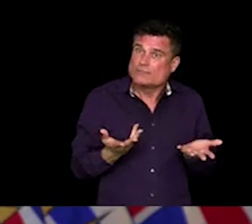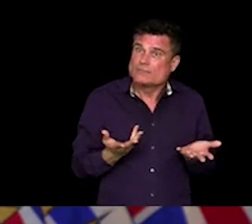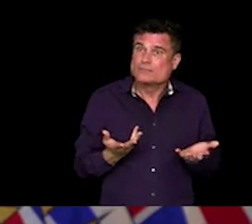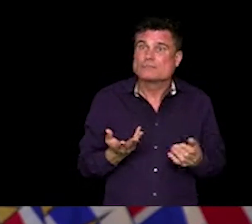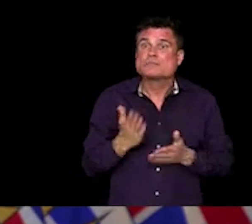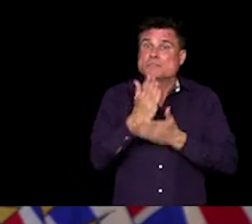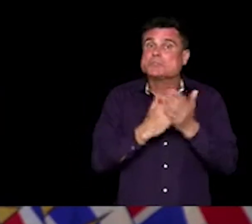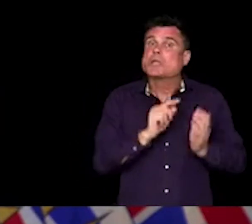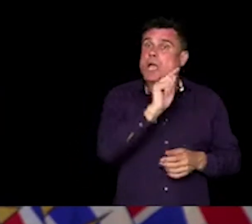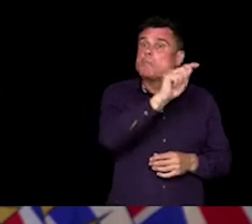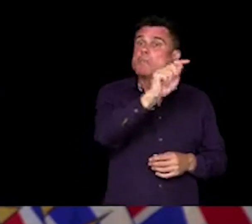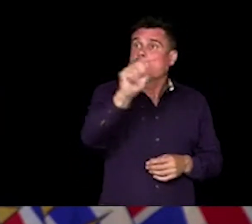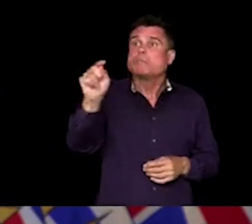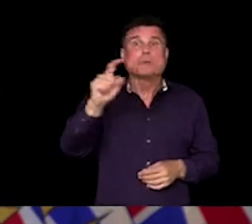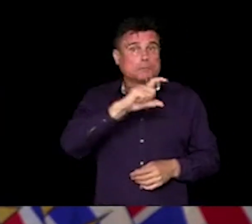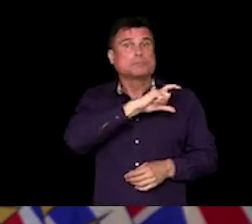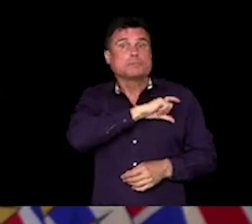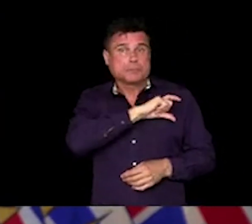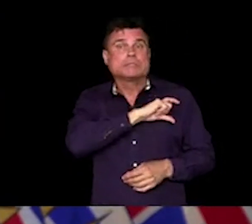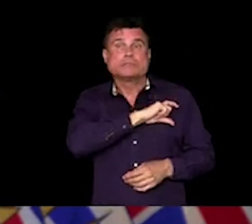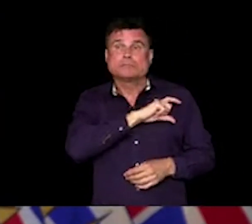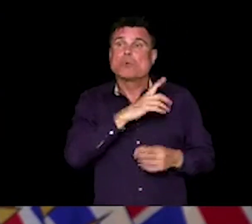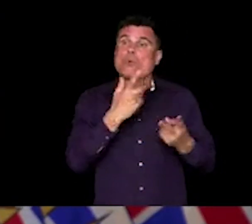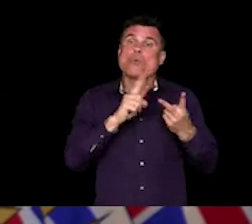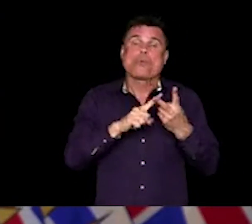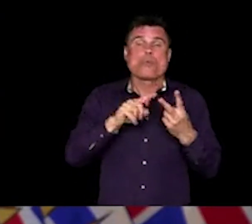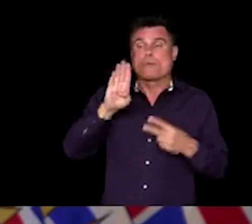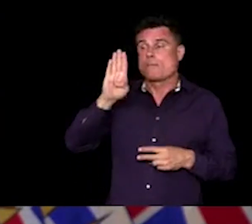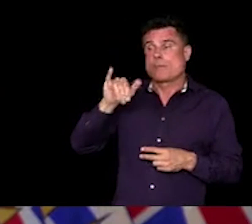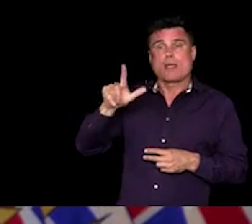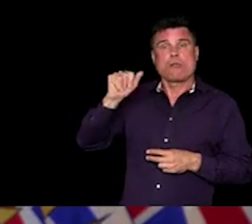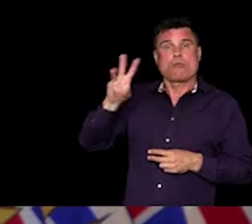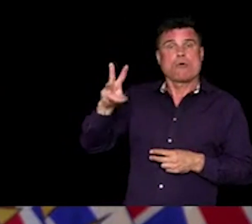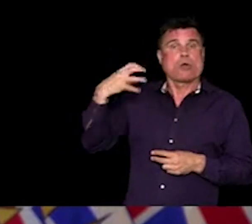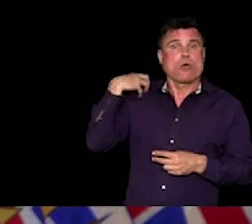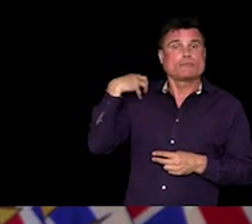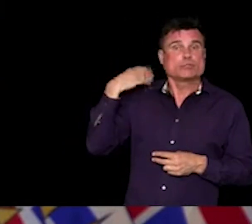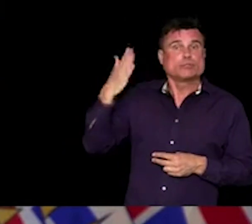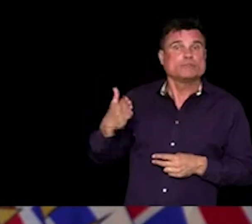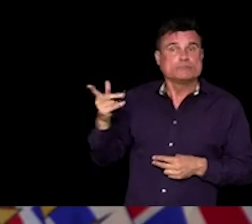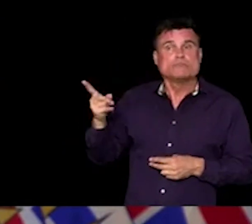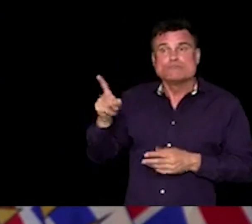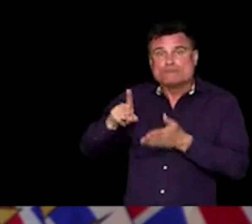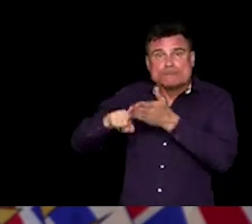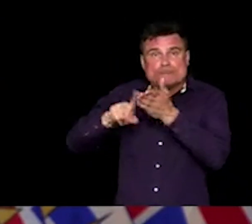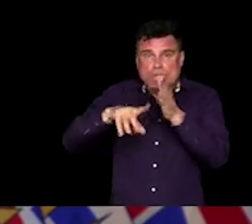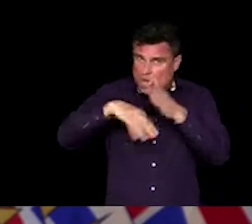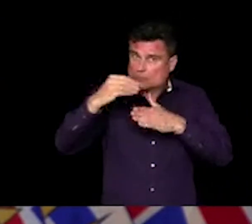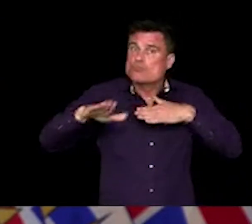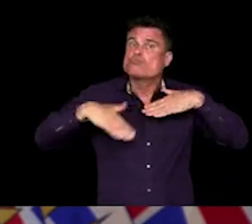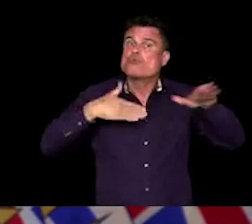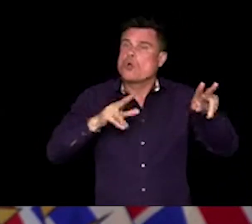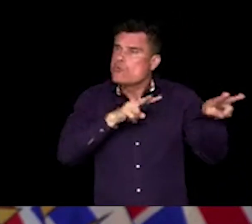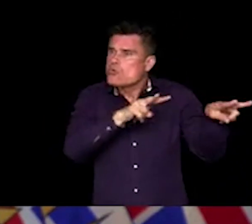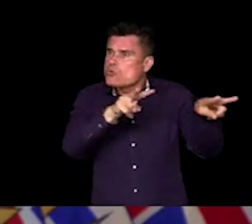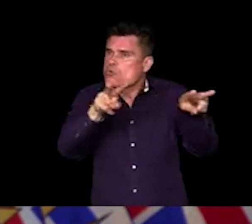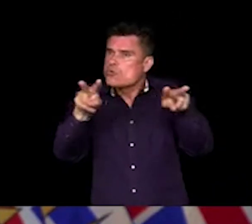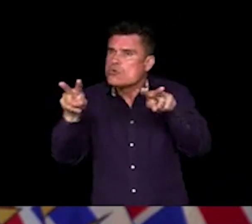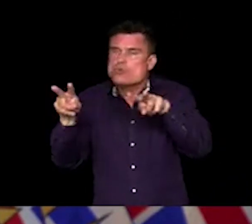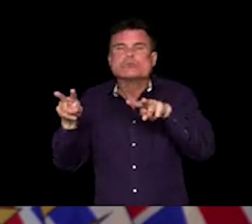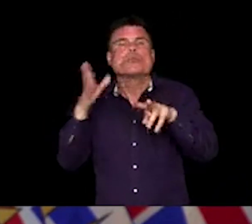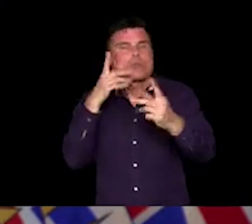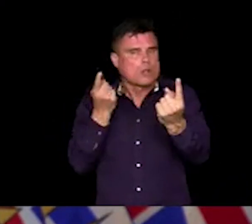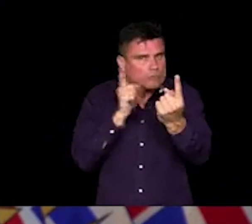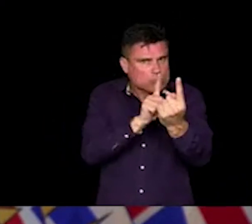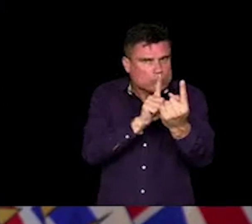police officers, bylaw officers out and taking that positive approach and thanking people who are doing the right thing,